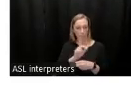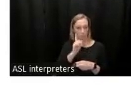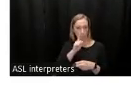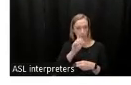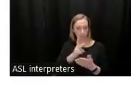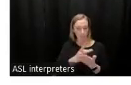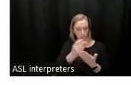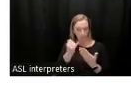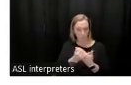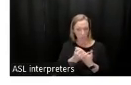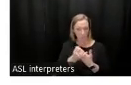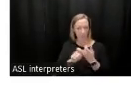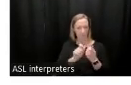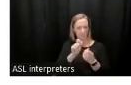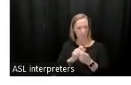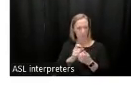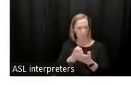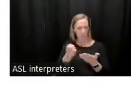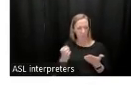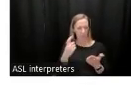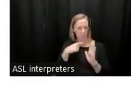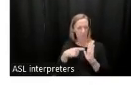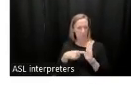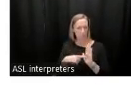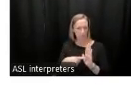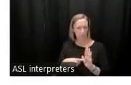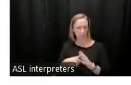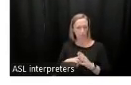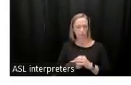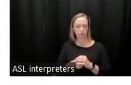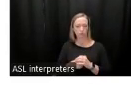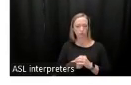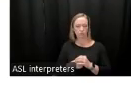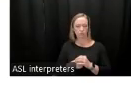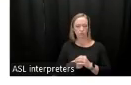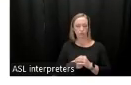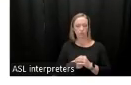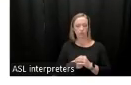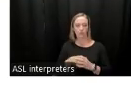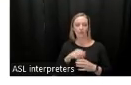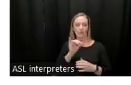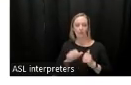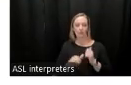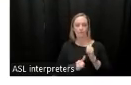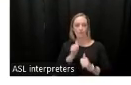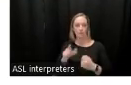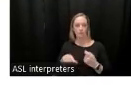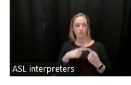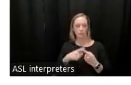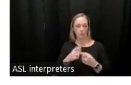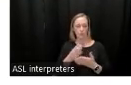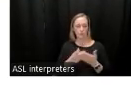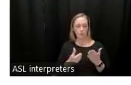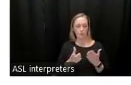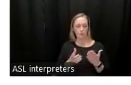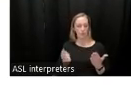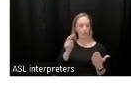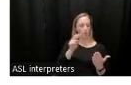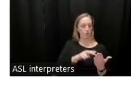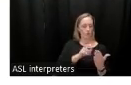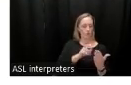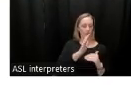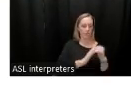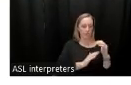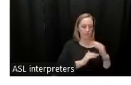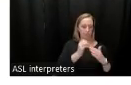or a specific piece of equipment, for example, that's the most likely thing when someone consults the facilities and equipment sections that